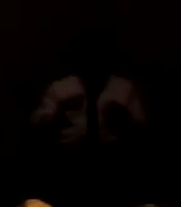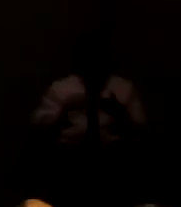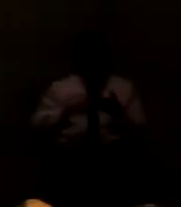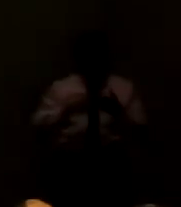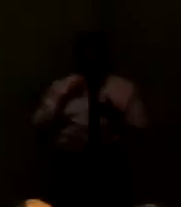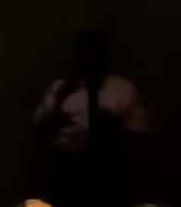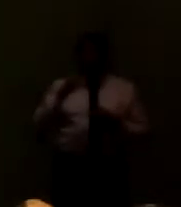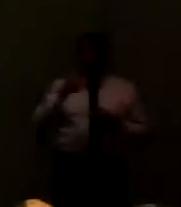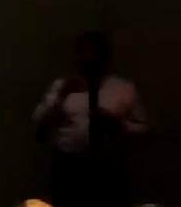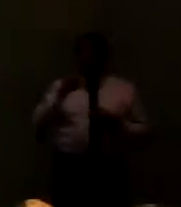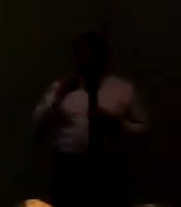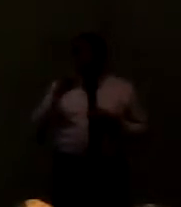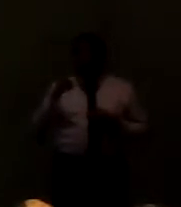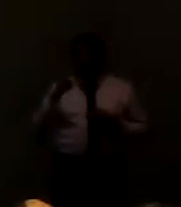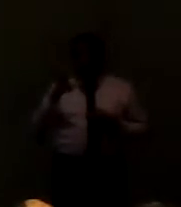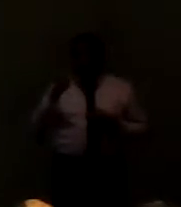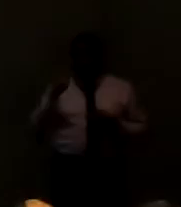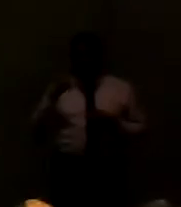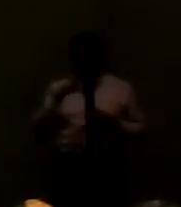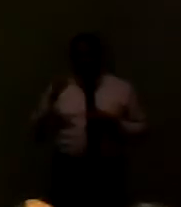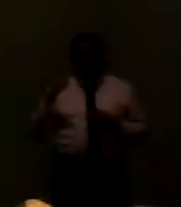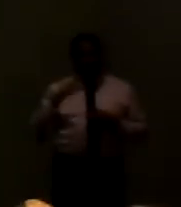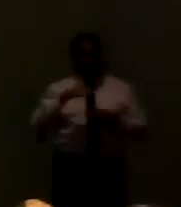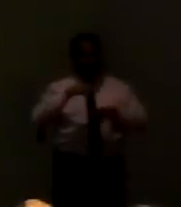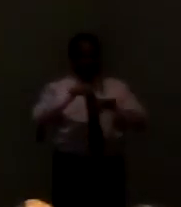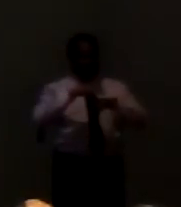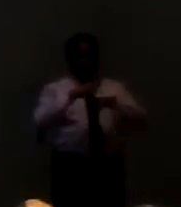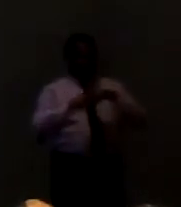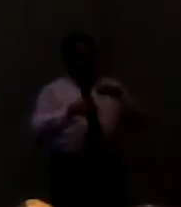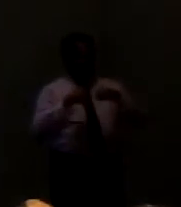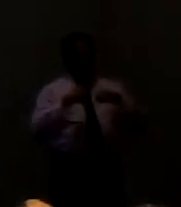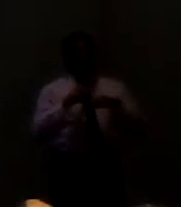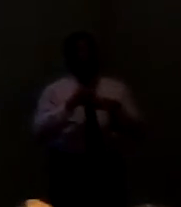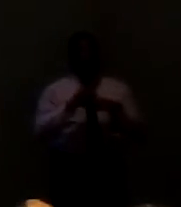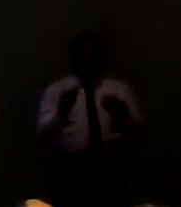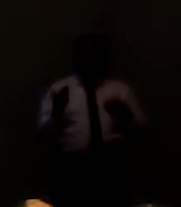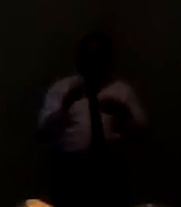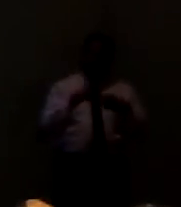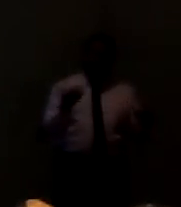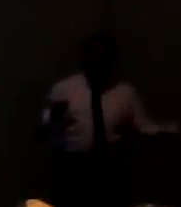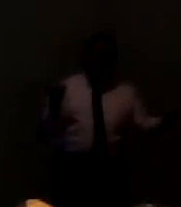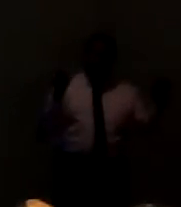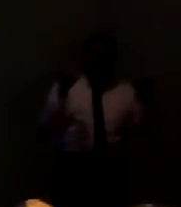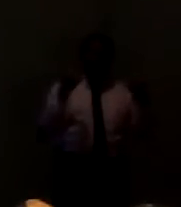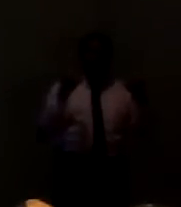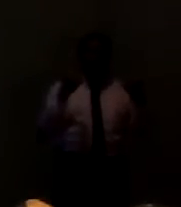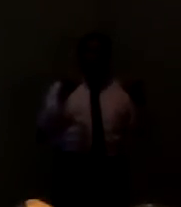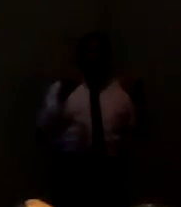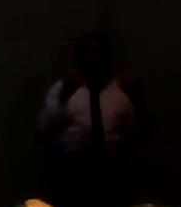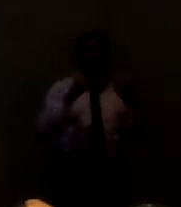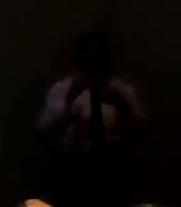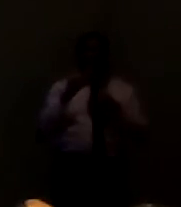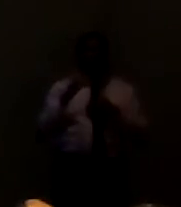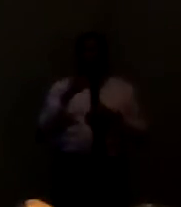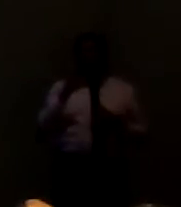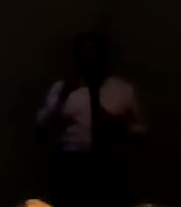County, and the planet. Join us, and together, let's go beyond the bus.